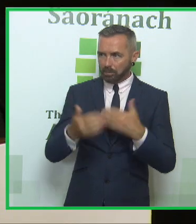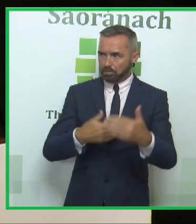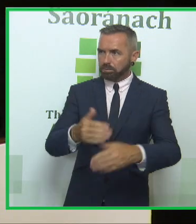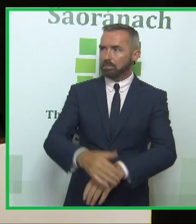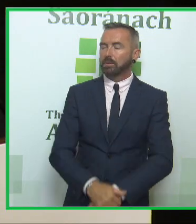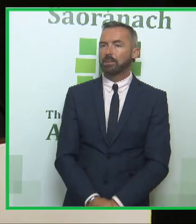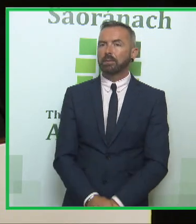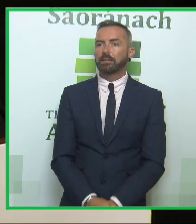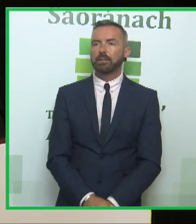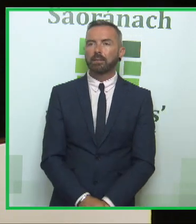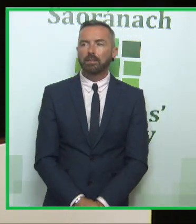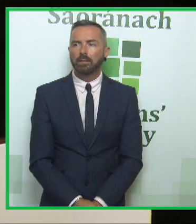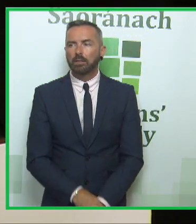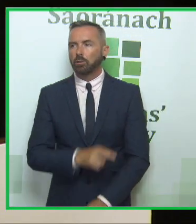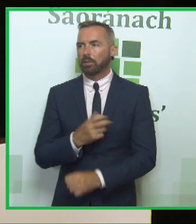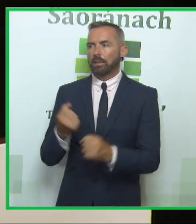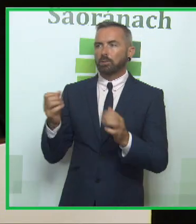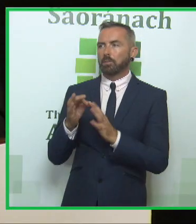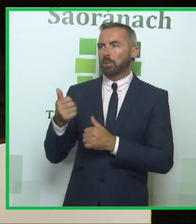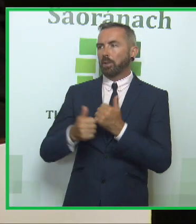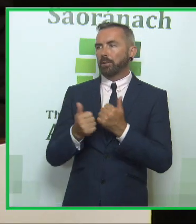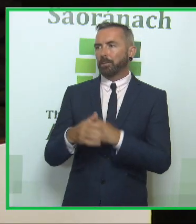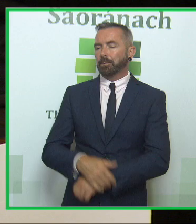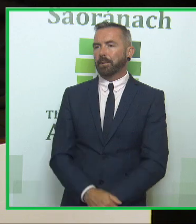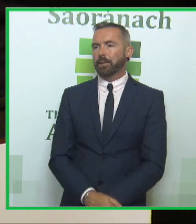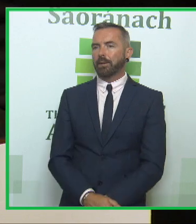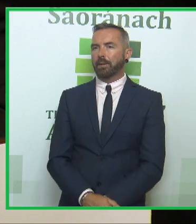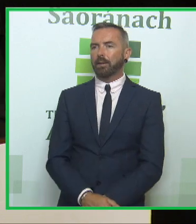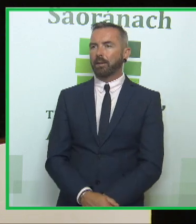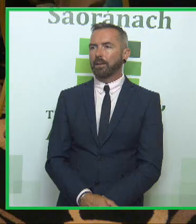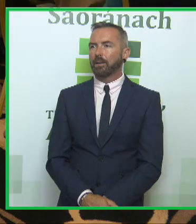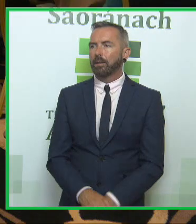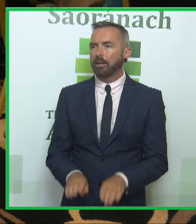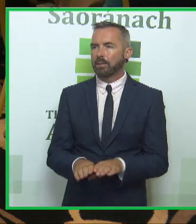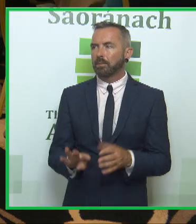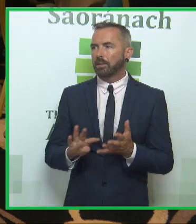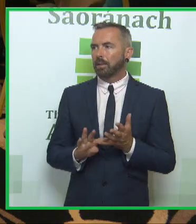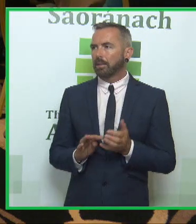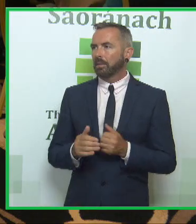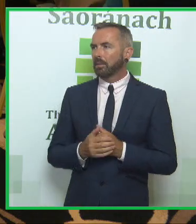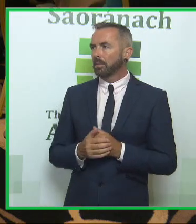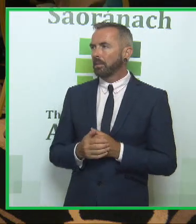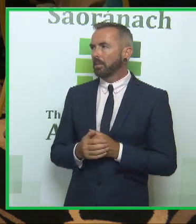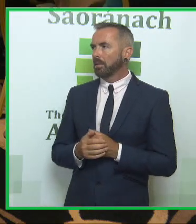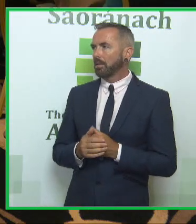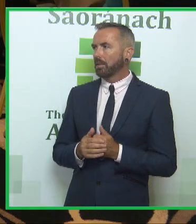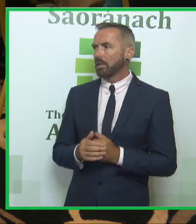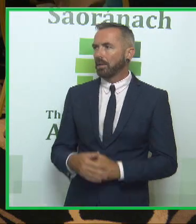and community sector is quite strong. So, well done. Table 9 and then table 14, please.